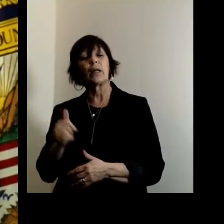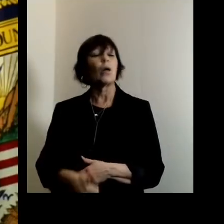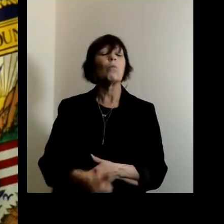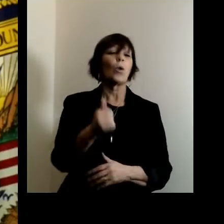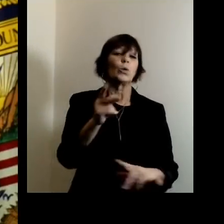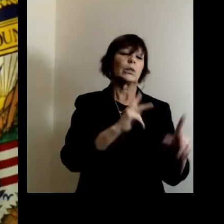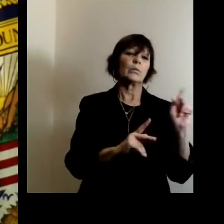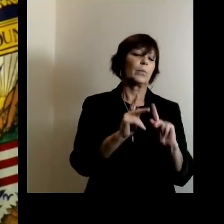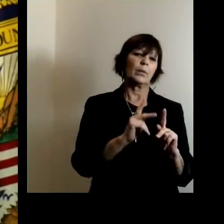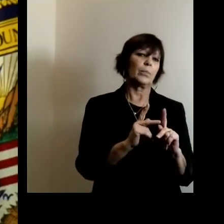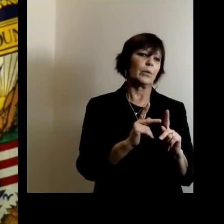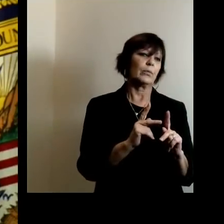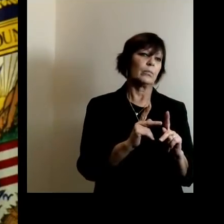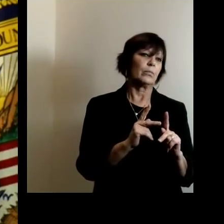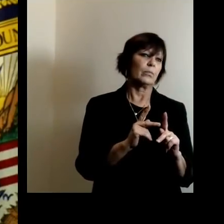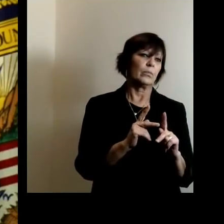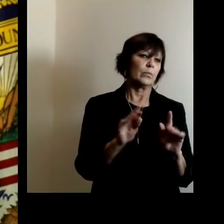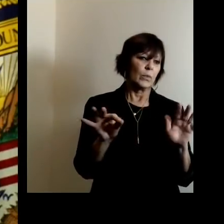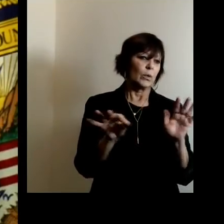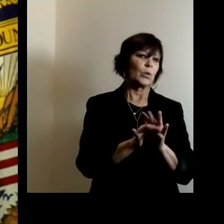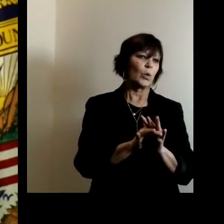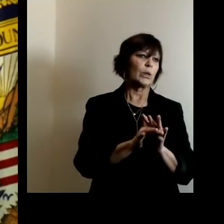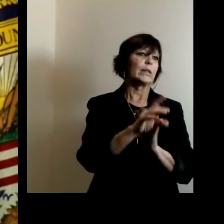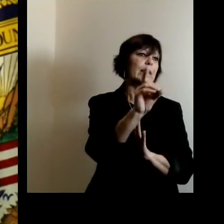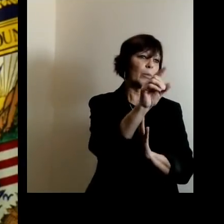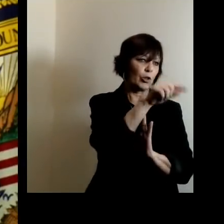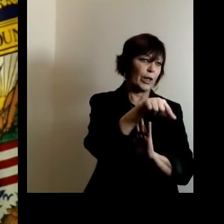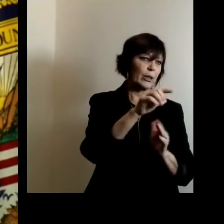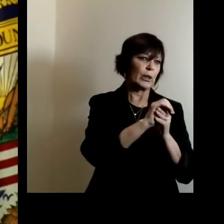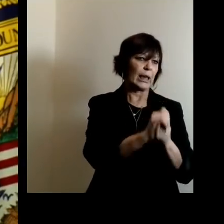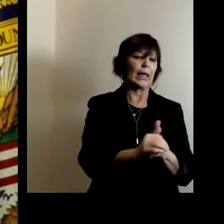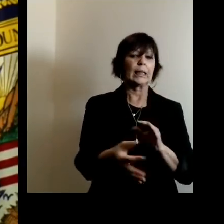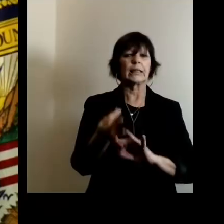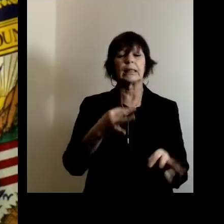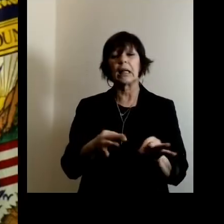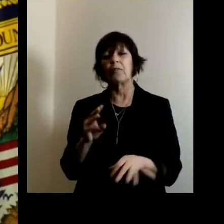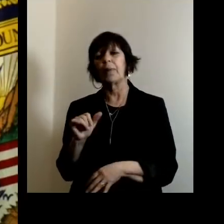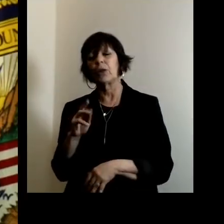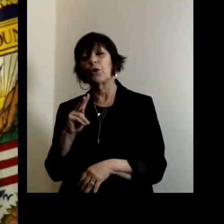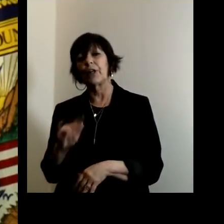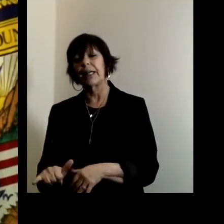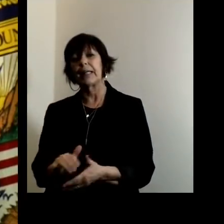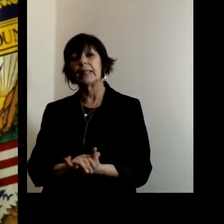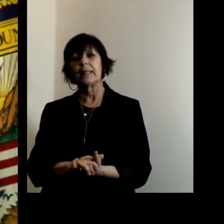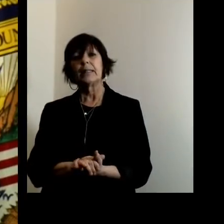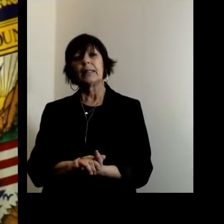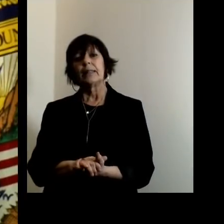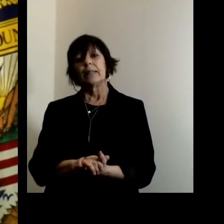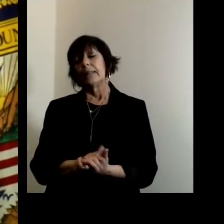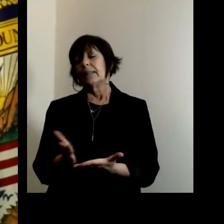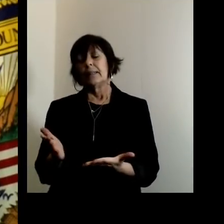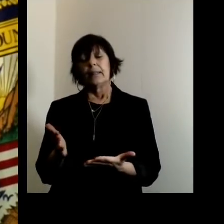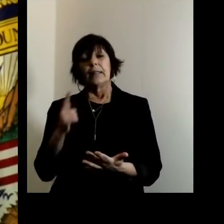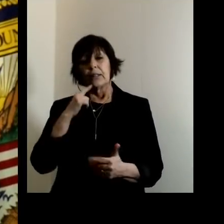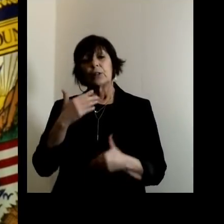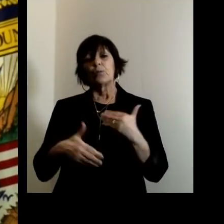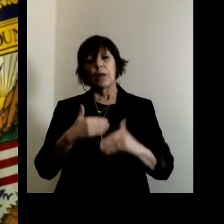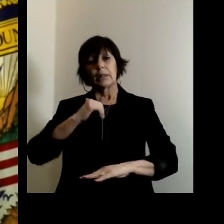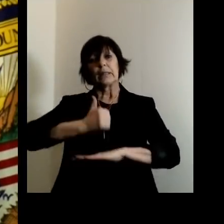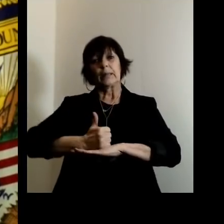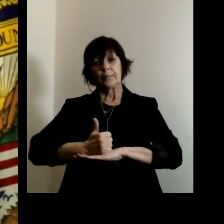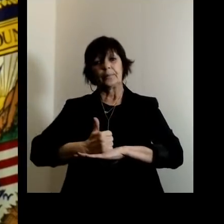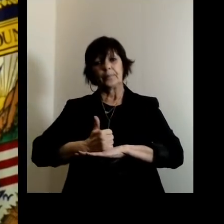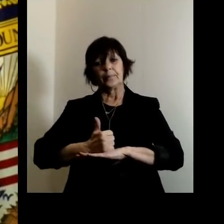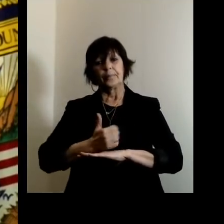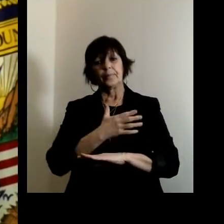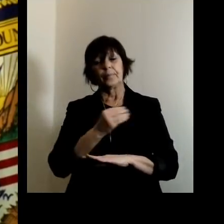of Erie County chose legislators in the Democratic Party to lead them rather than the minority. But there's a process in place,